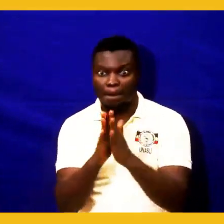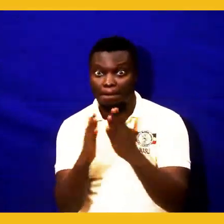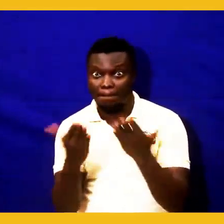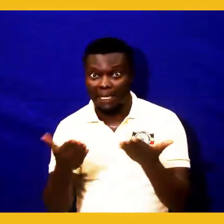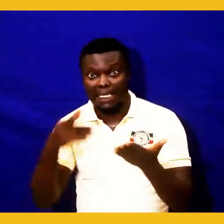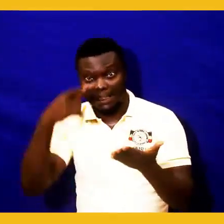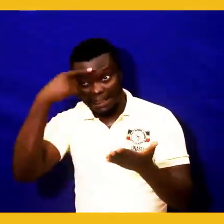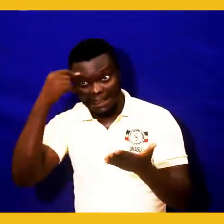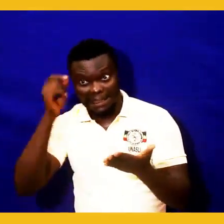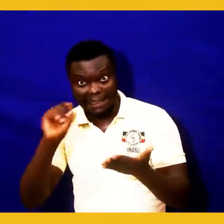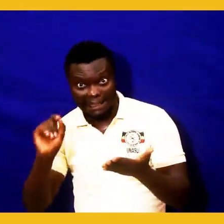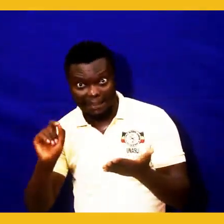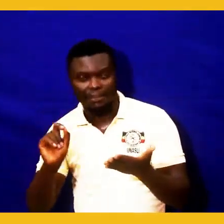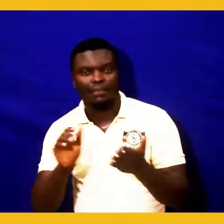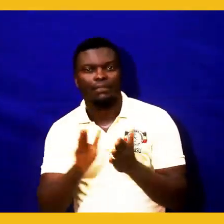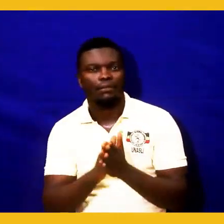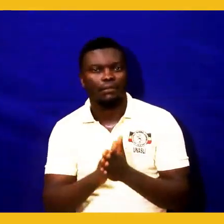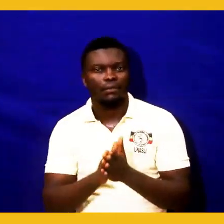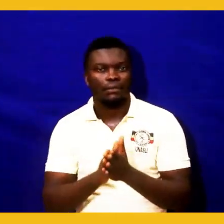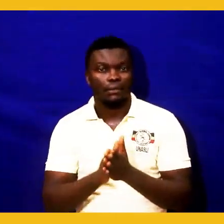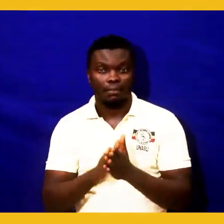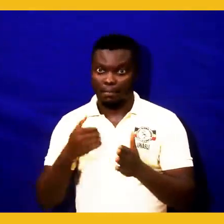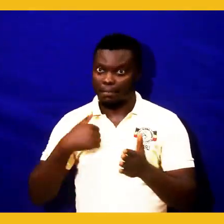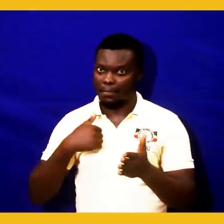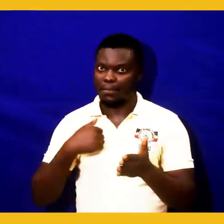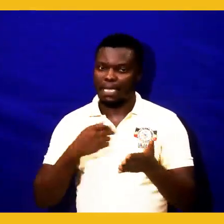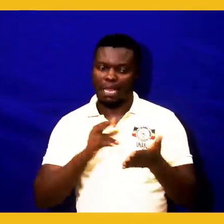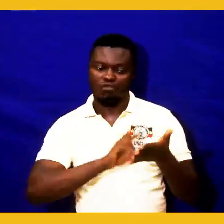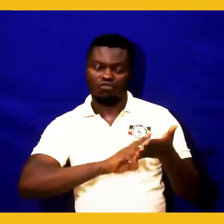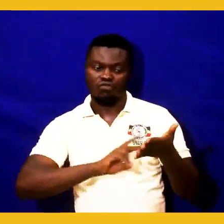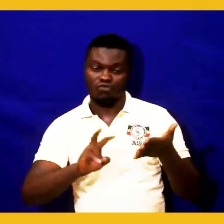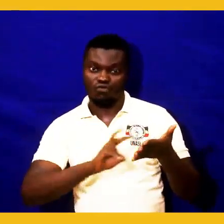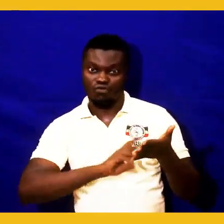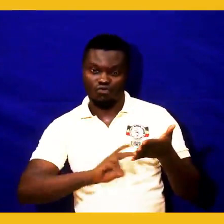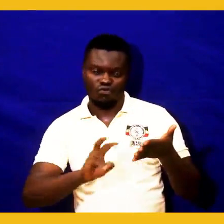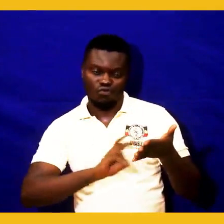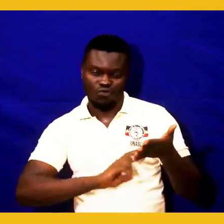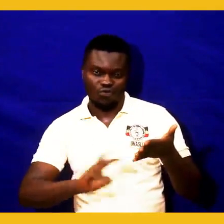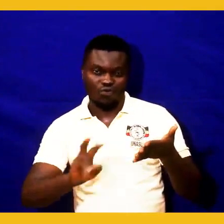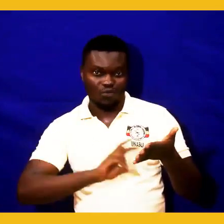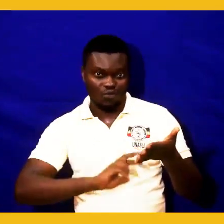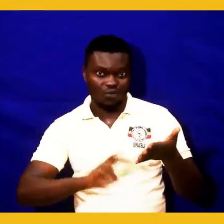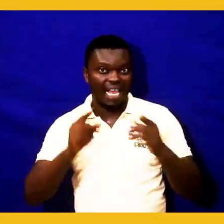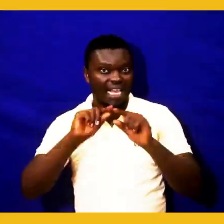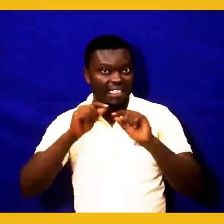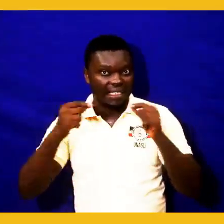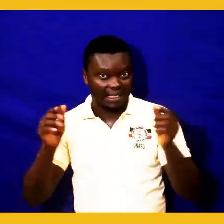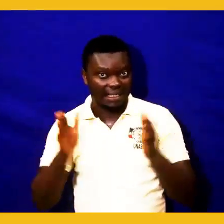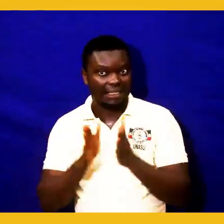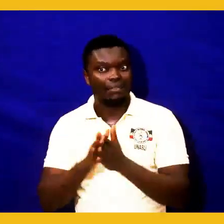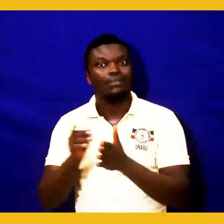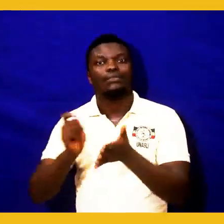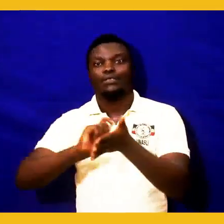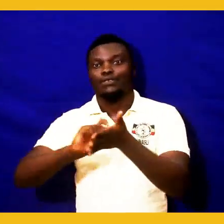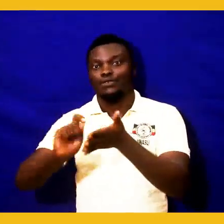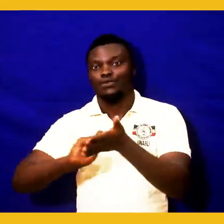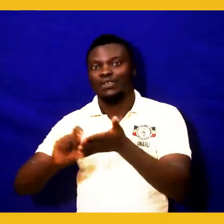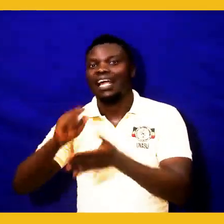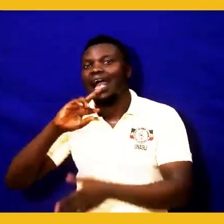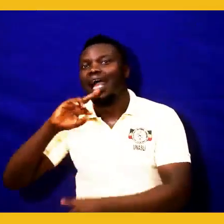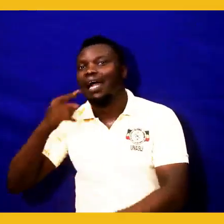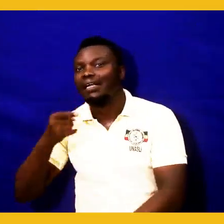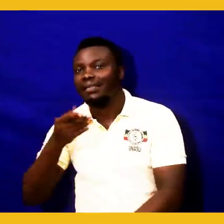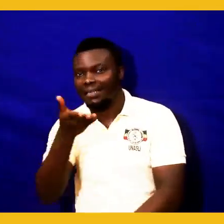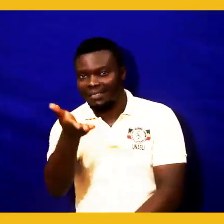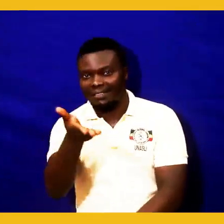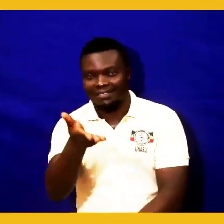Get your pen or your pencil so that when I read a sentence, you